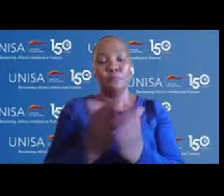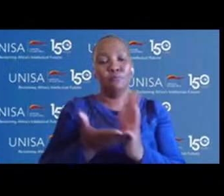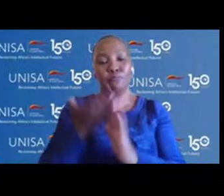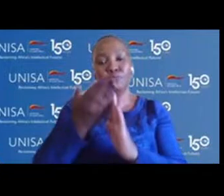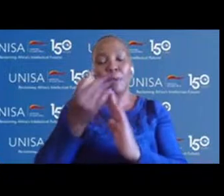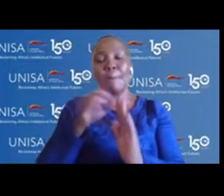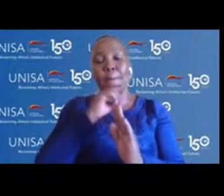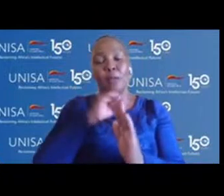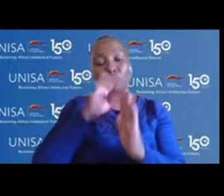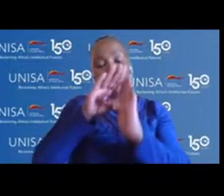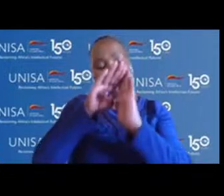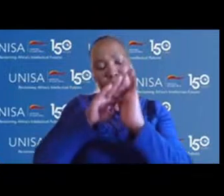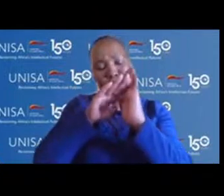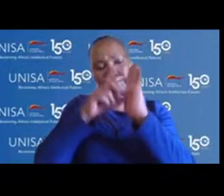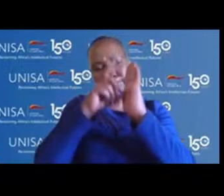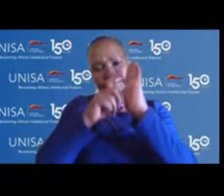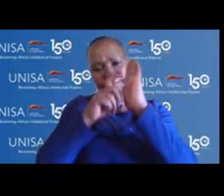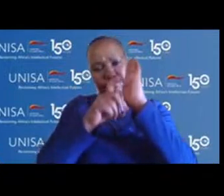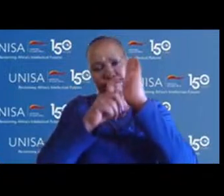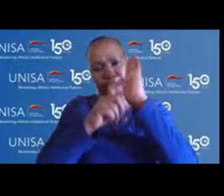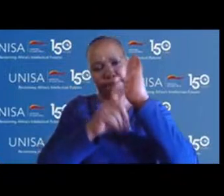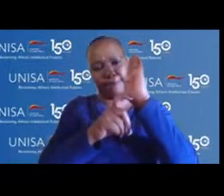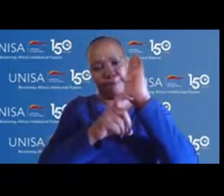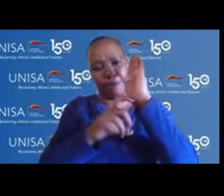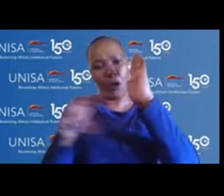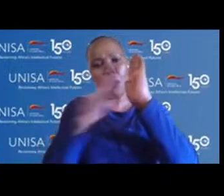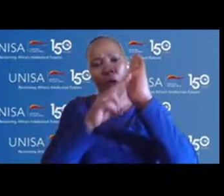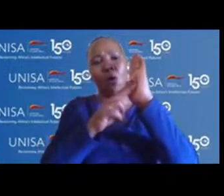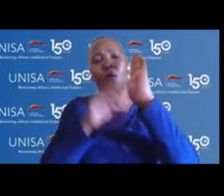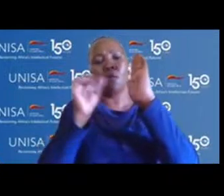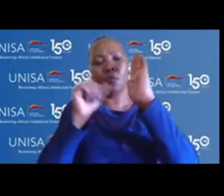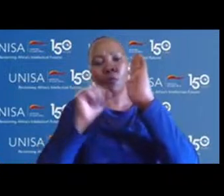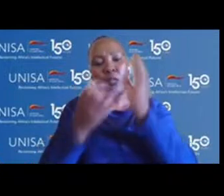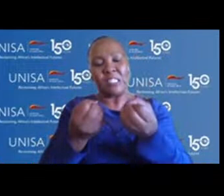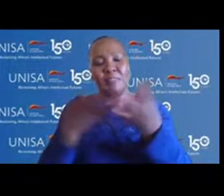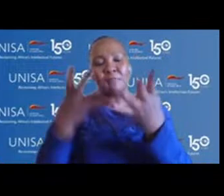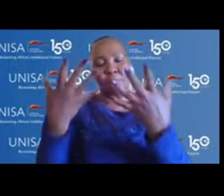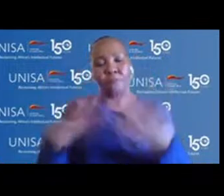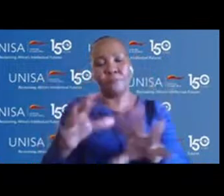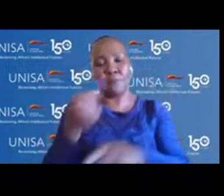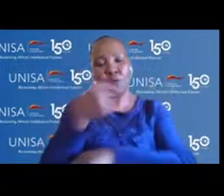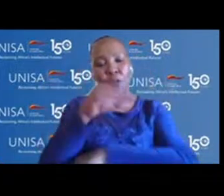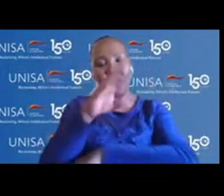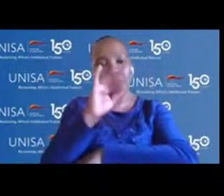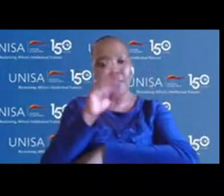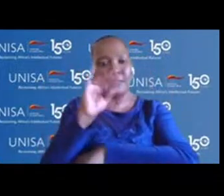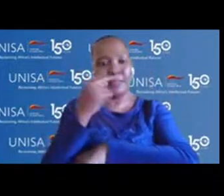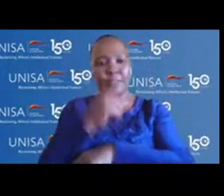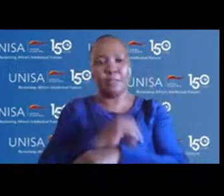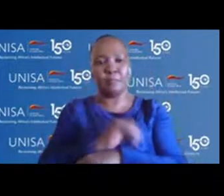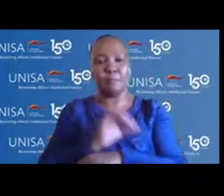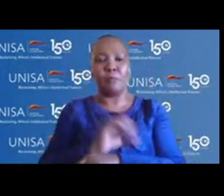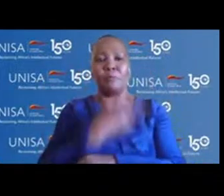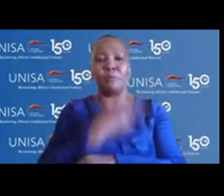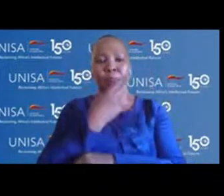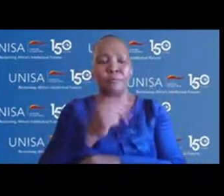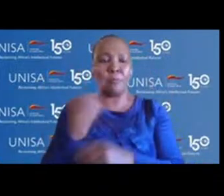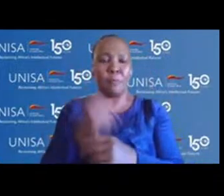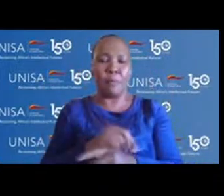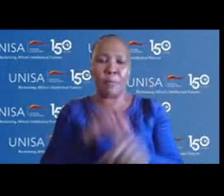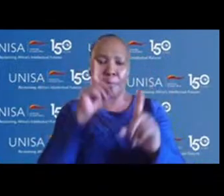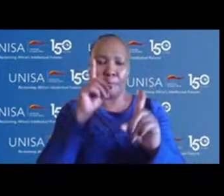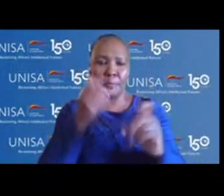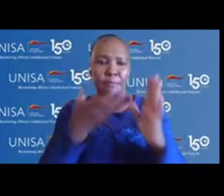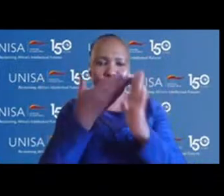down, down, down, down. And then I can see, yes, submitted for grading. Beautiful. Maybe take a screenshot, some